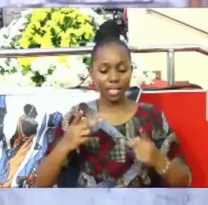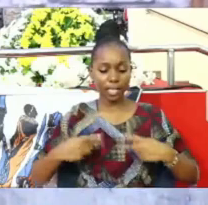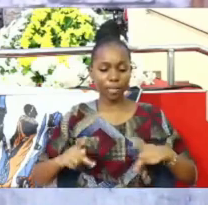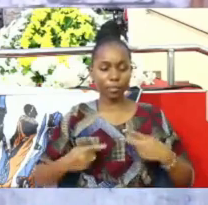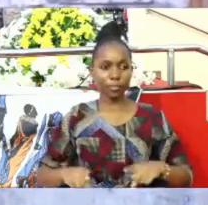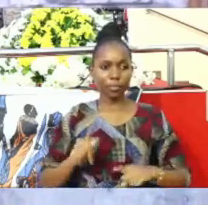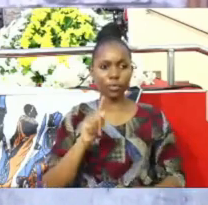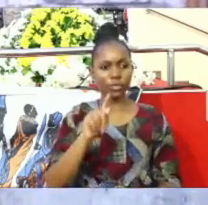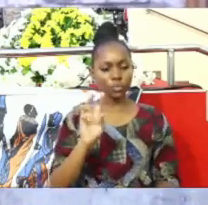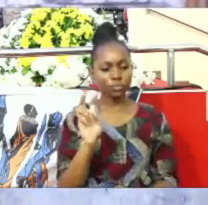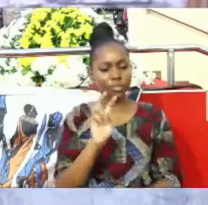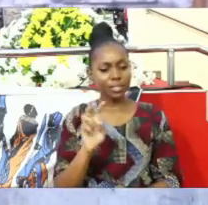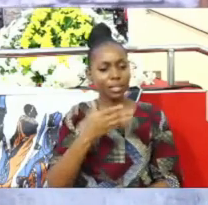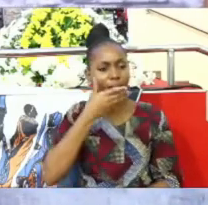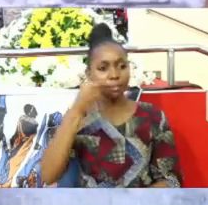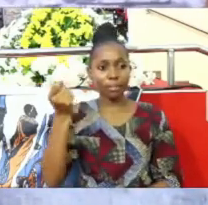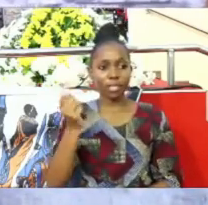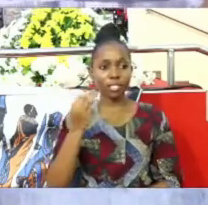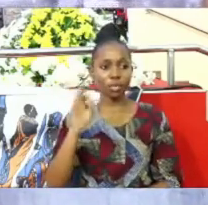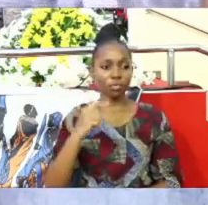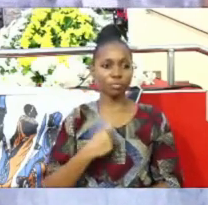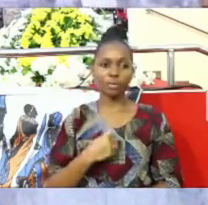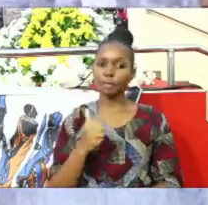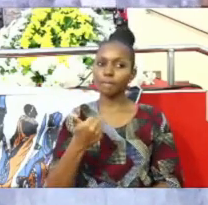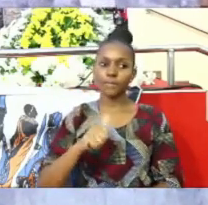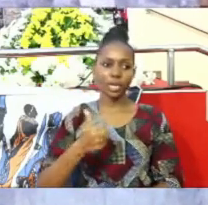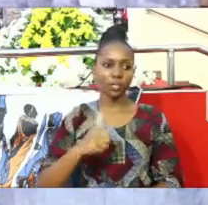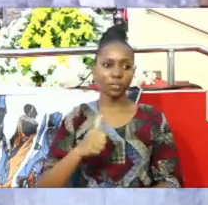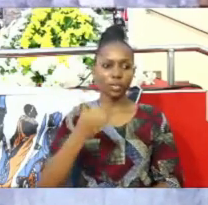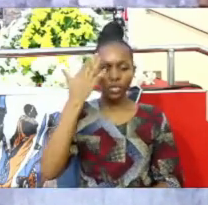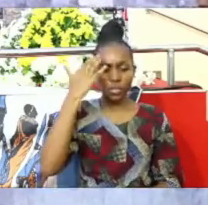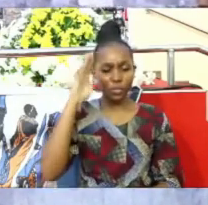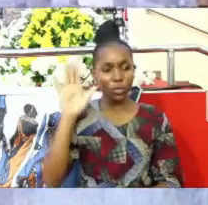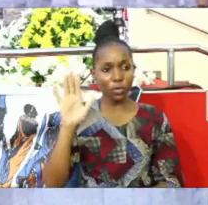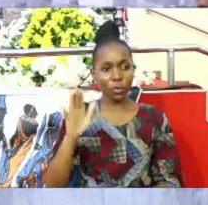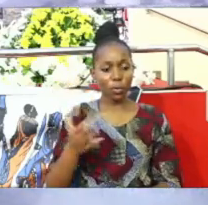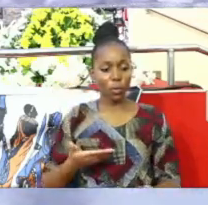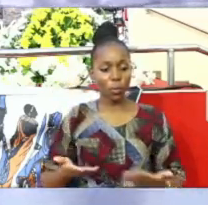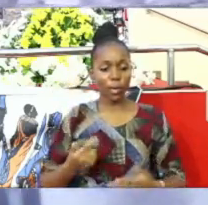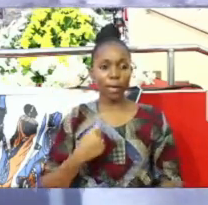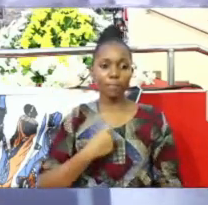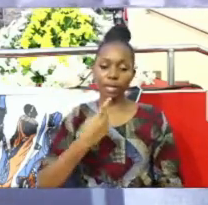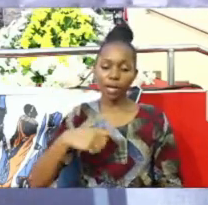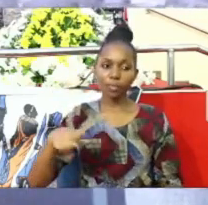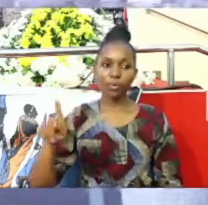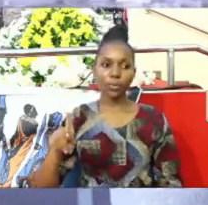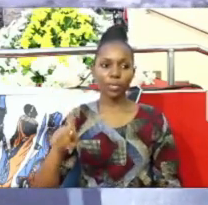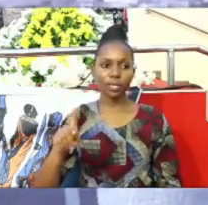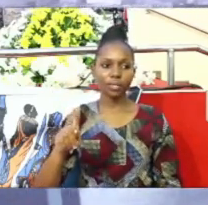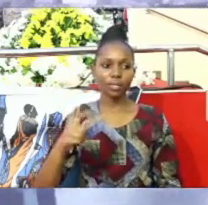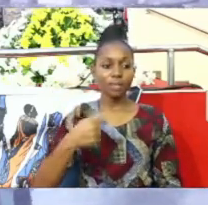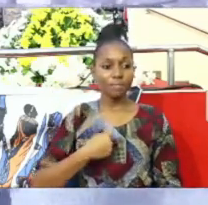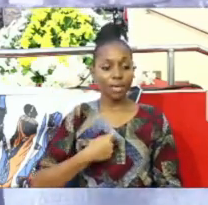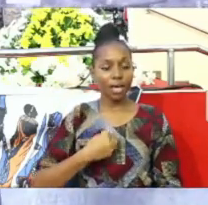the best of me. You do not even know where I'm going. I have a covenant